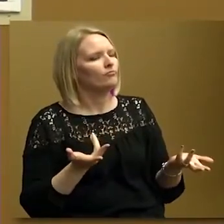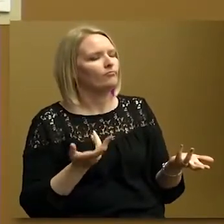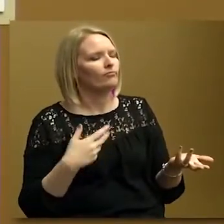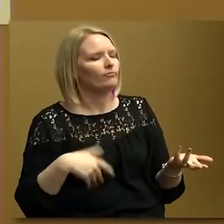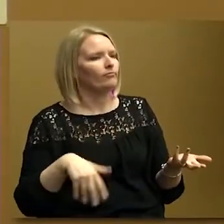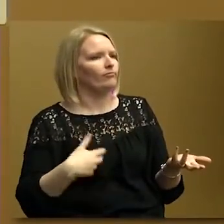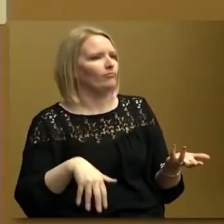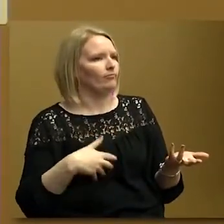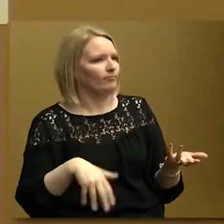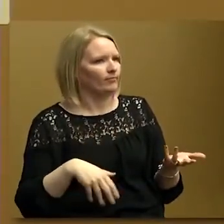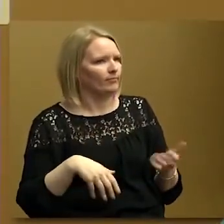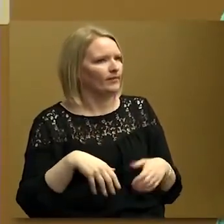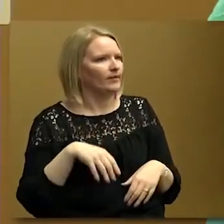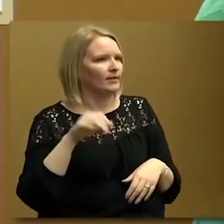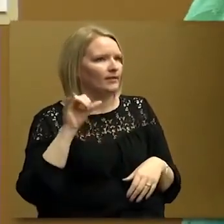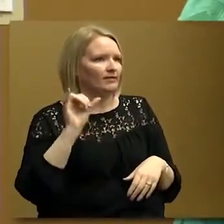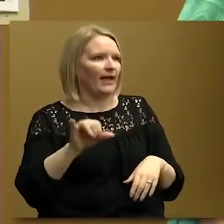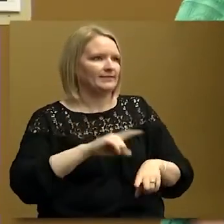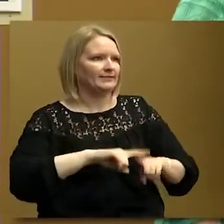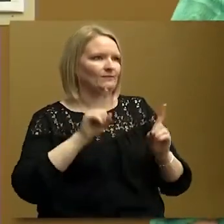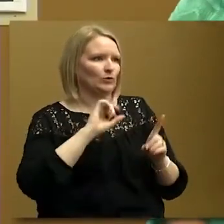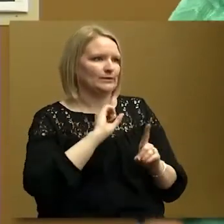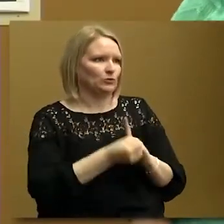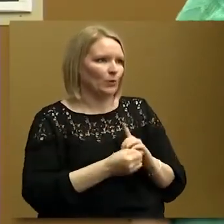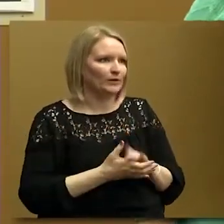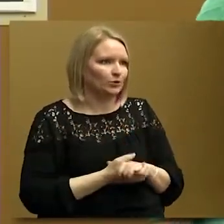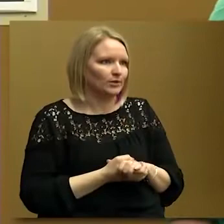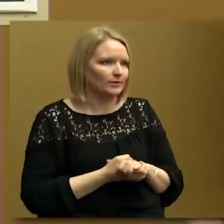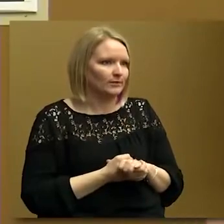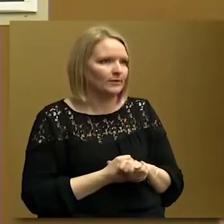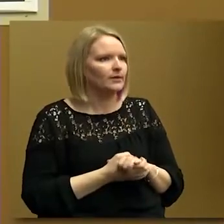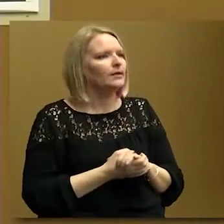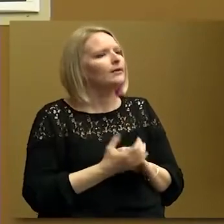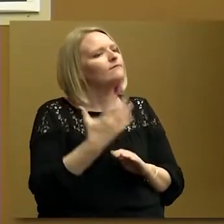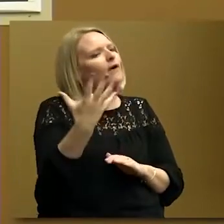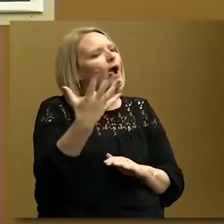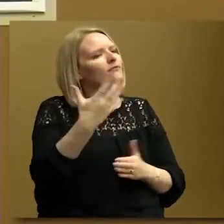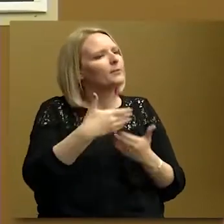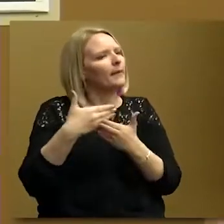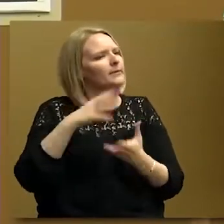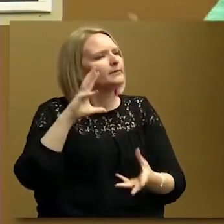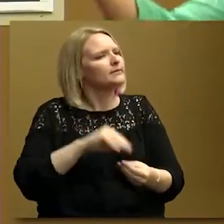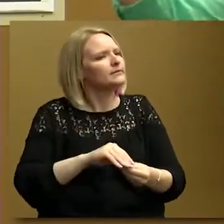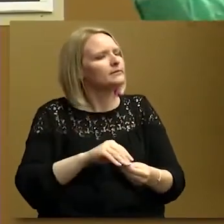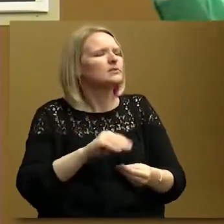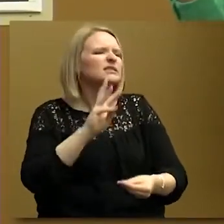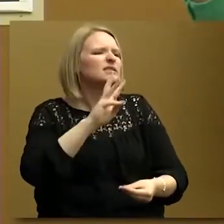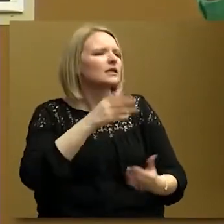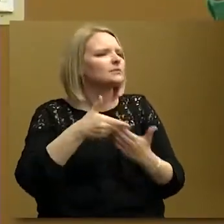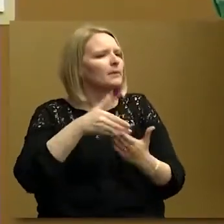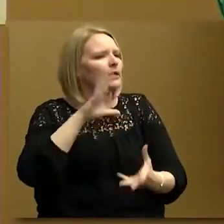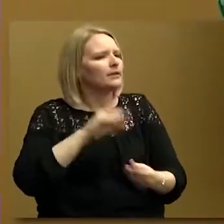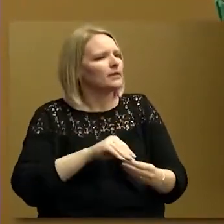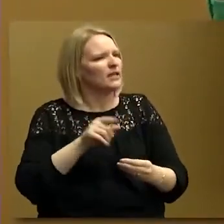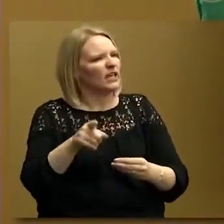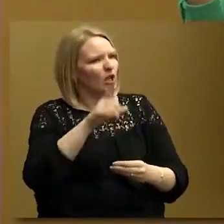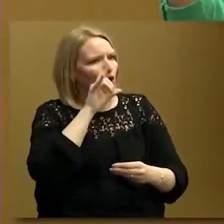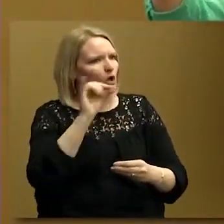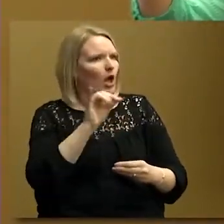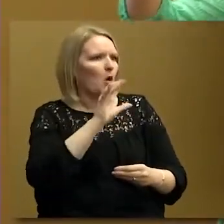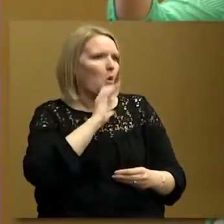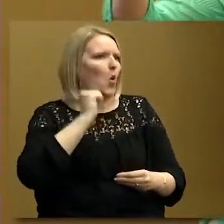man, there's a place. You know, there were 5 other babies in there with him, and he looked like a giant. He